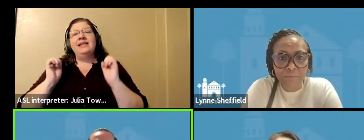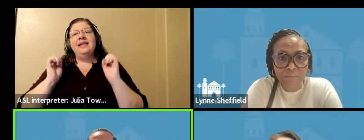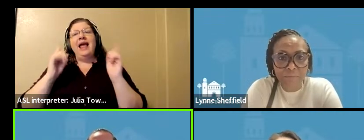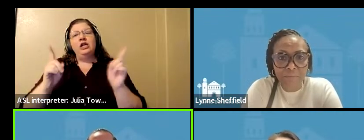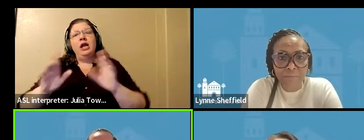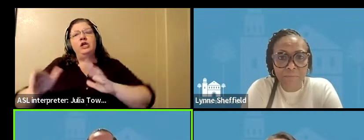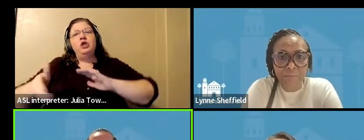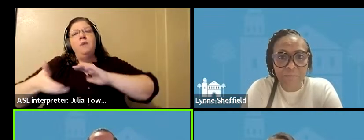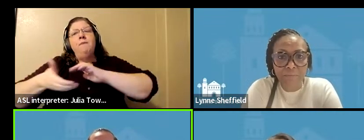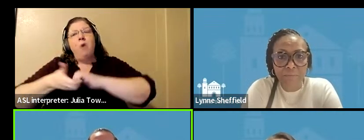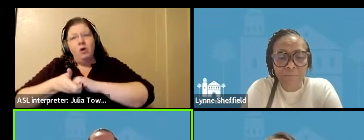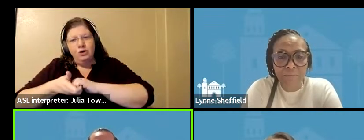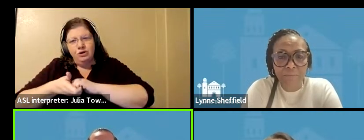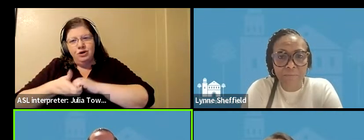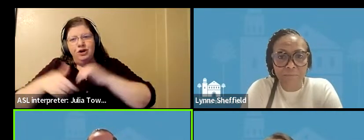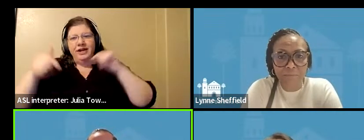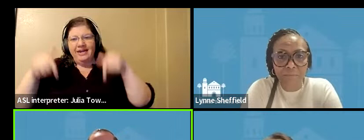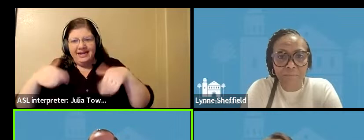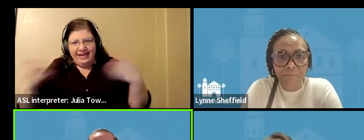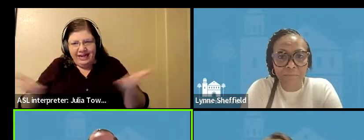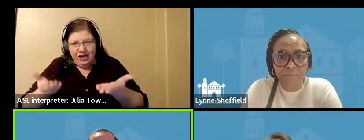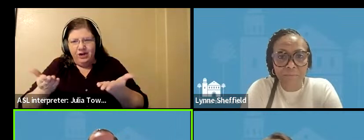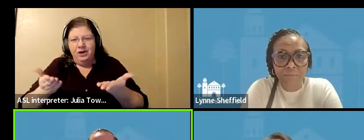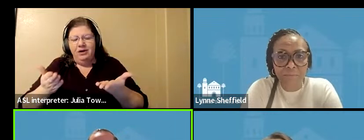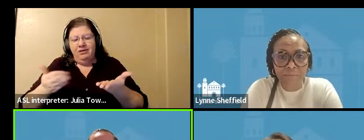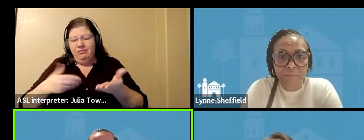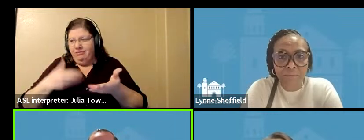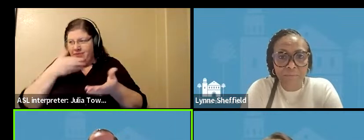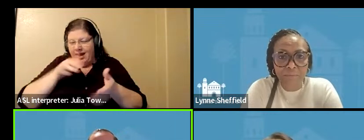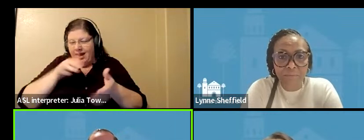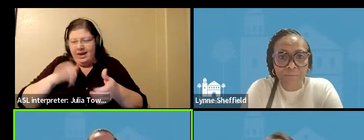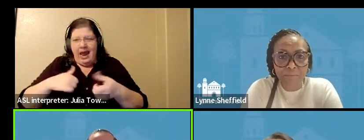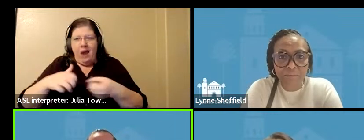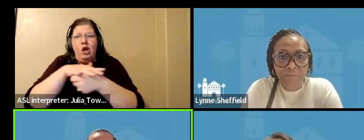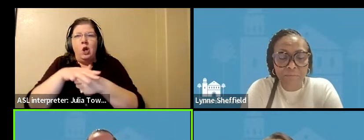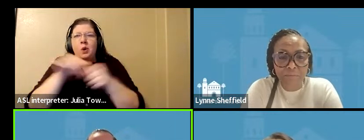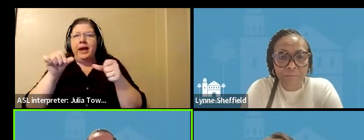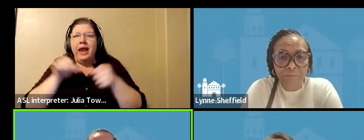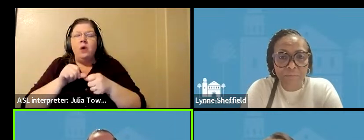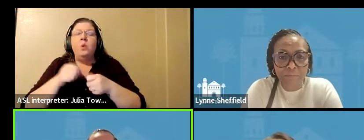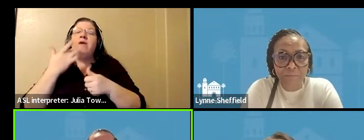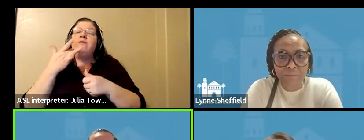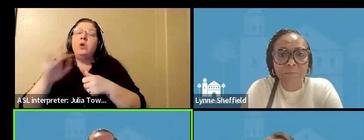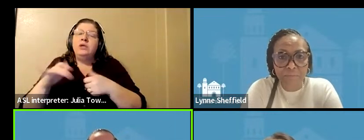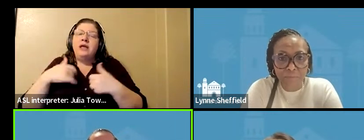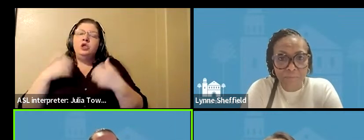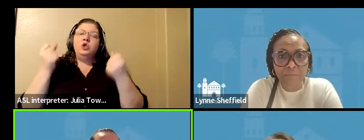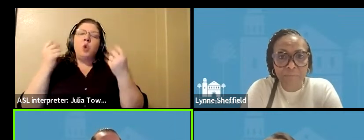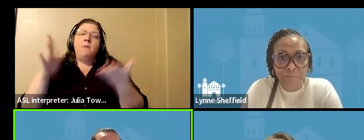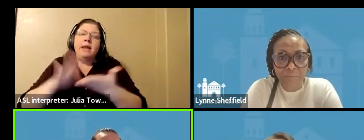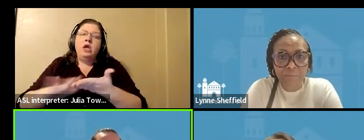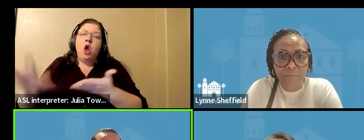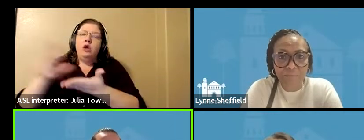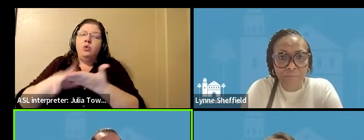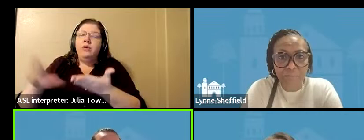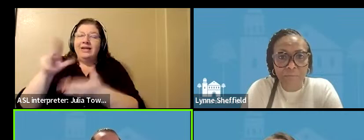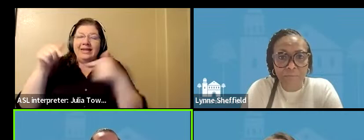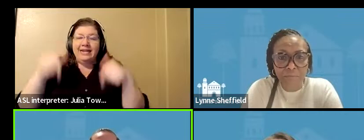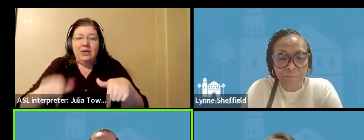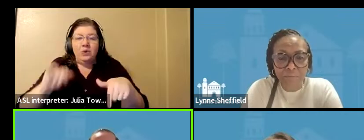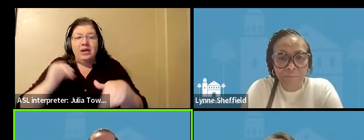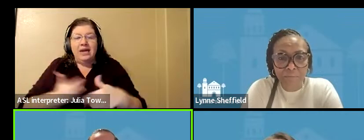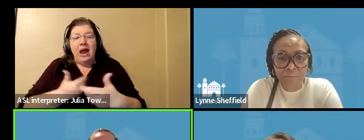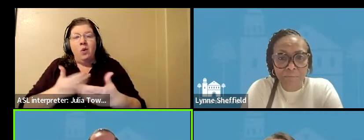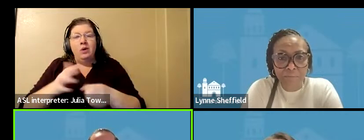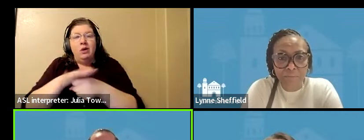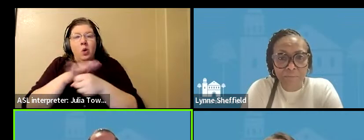partner here in our backyard. We're fortunate enough to have so many higher education institutions in our backyard. And as